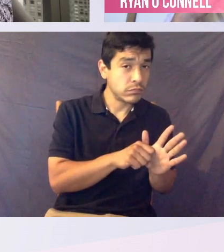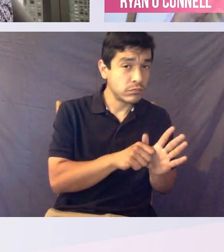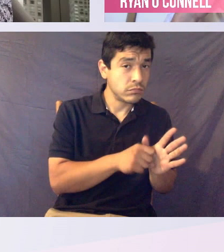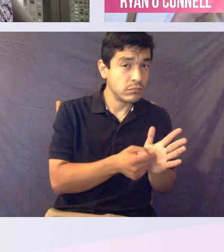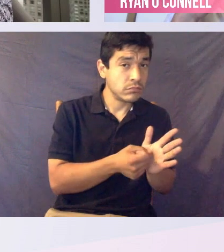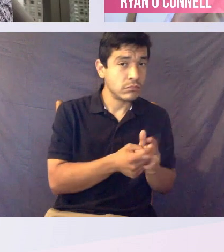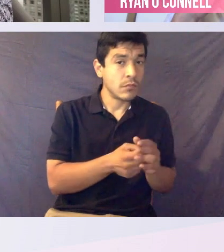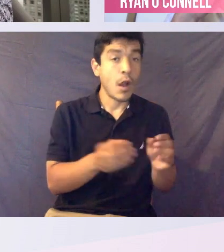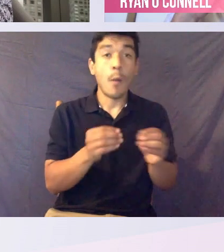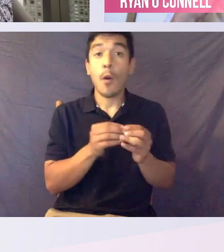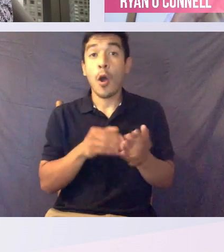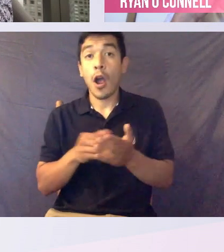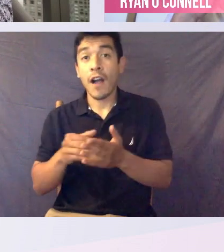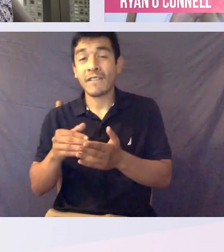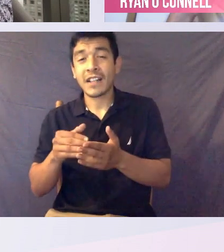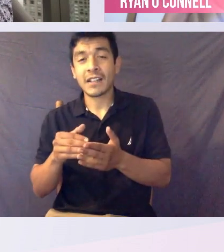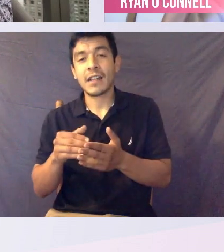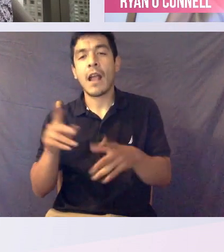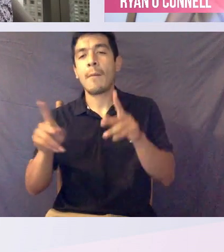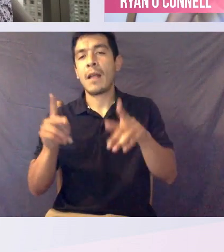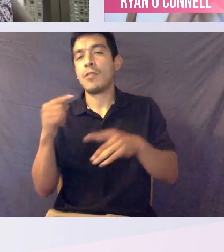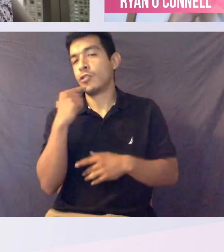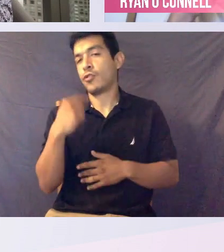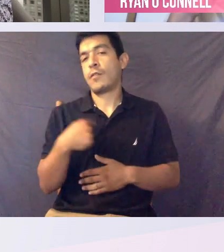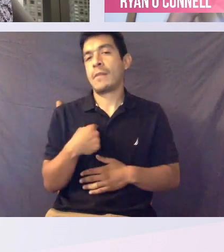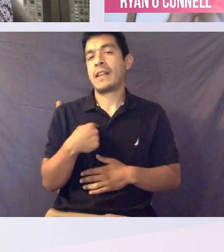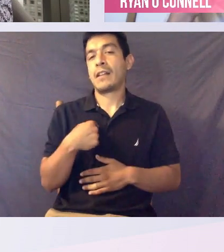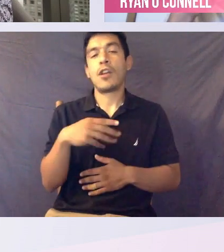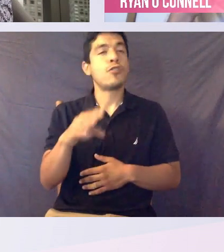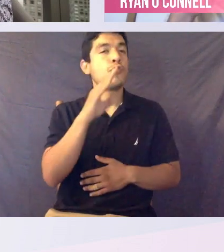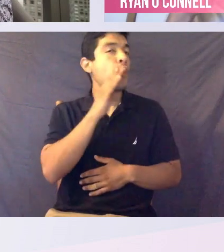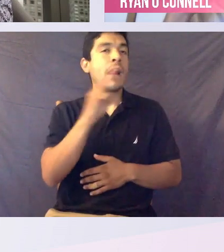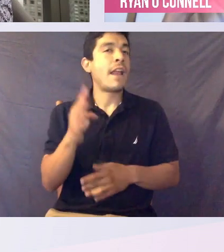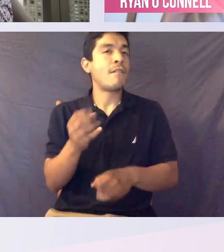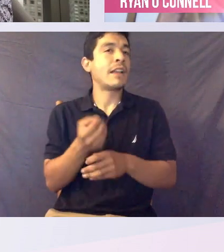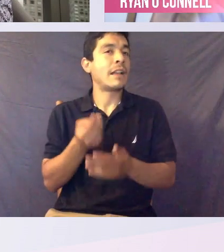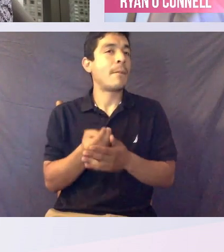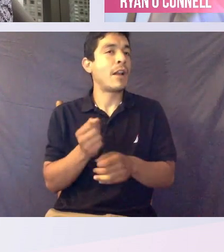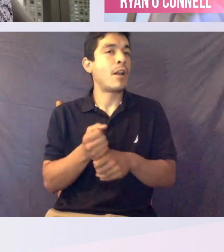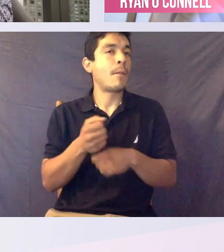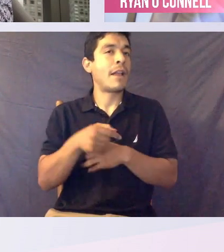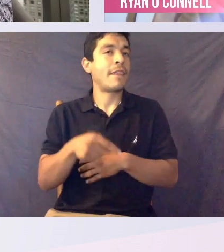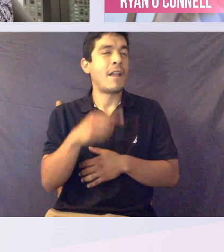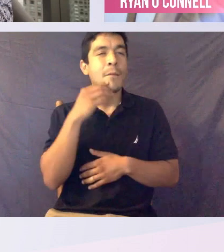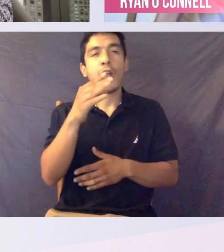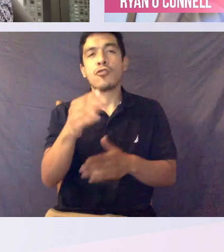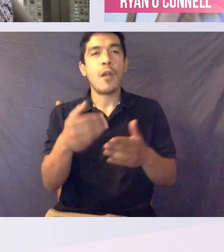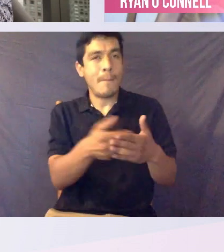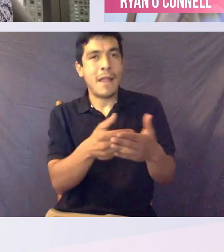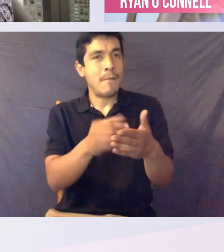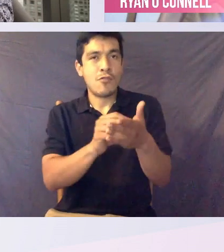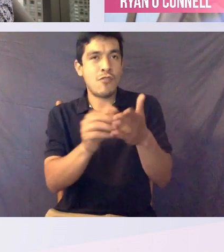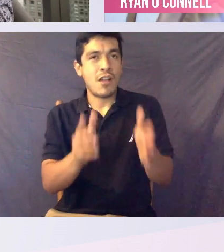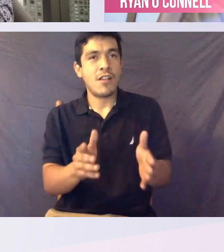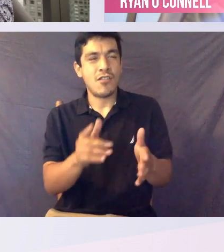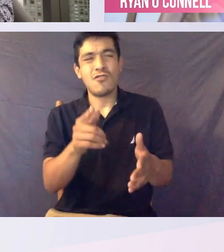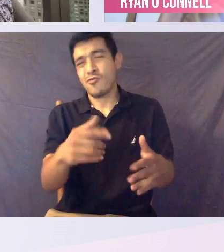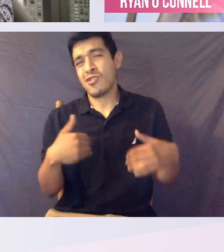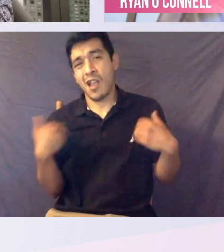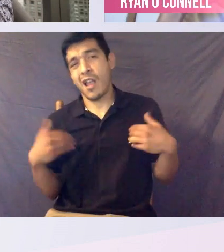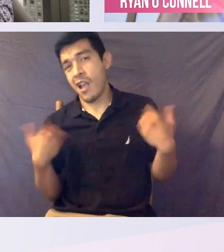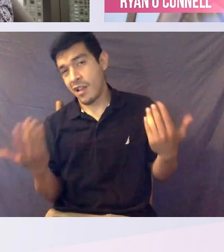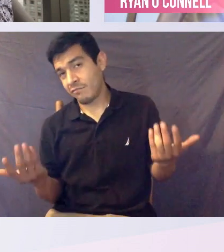more often than not, I was being told, you're never going to get the money to make this because you're a baby writer. You know,